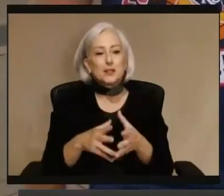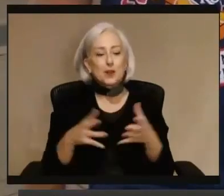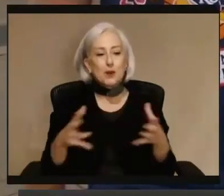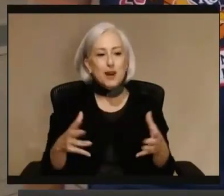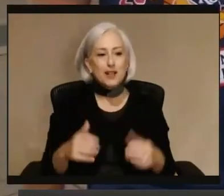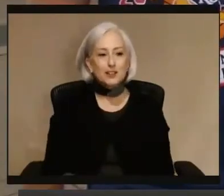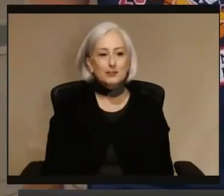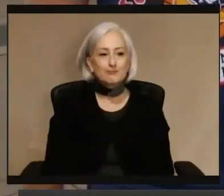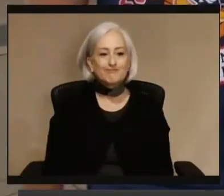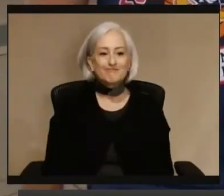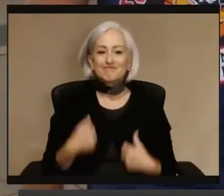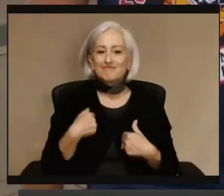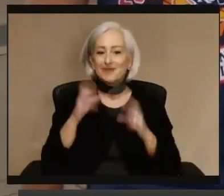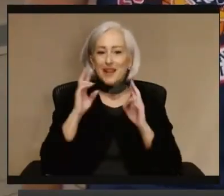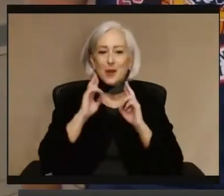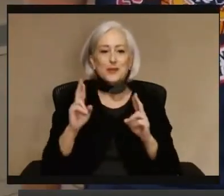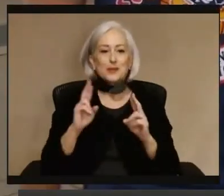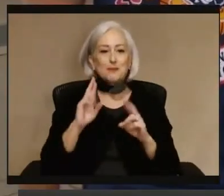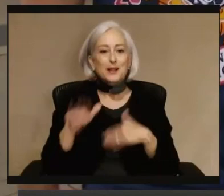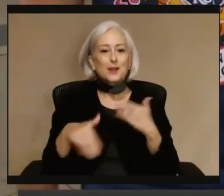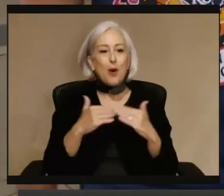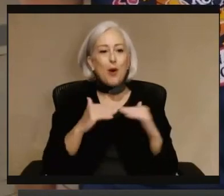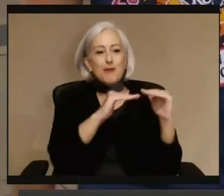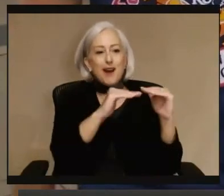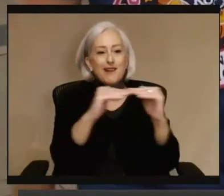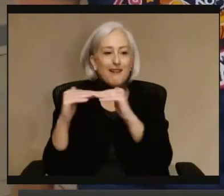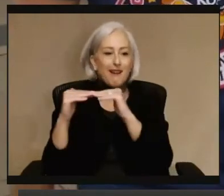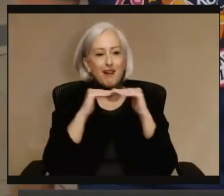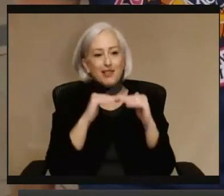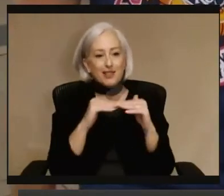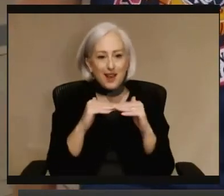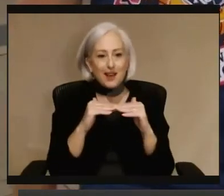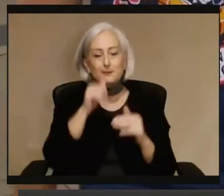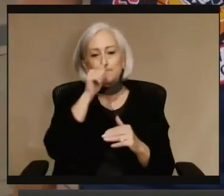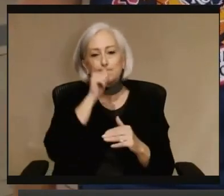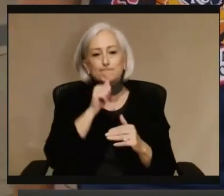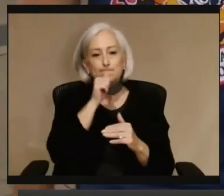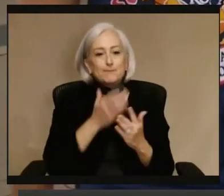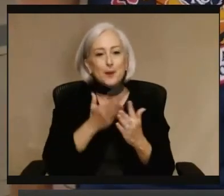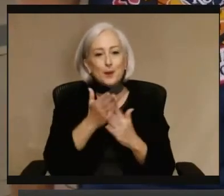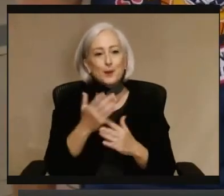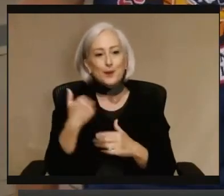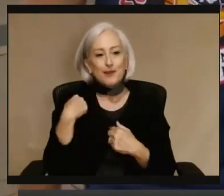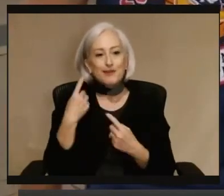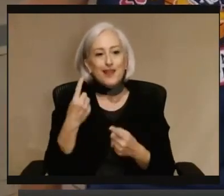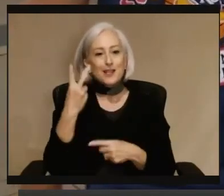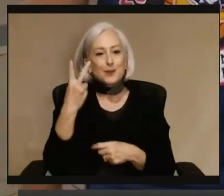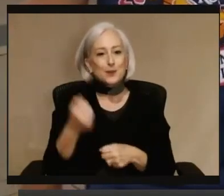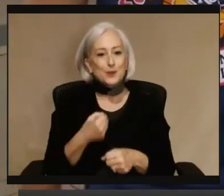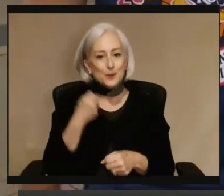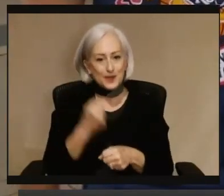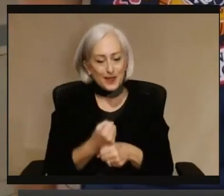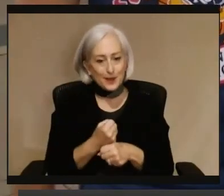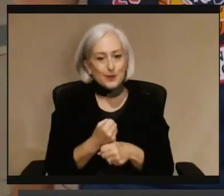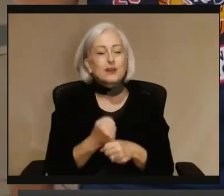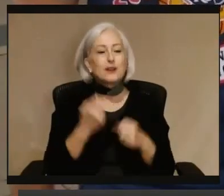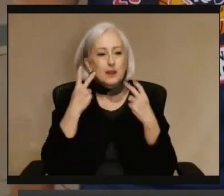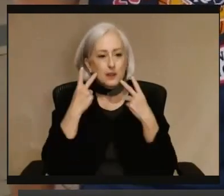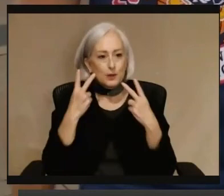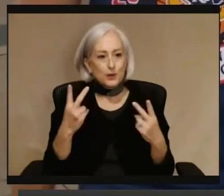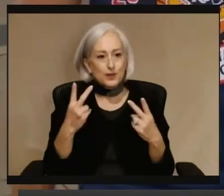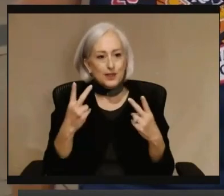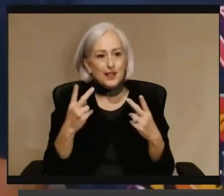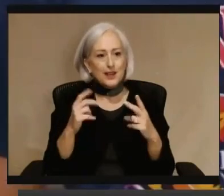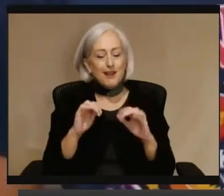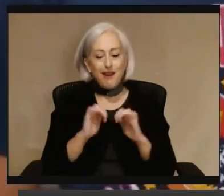for all of my colleagues, especially getting through the last 2 years and just seeing how resilient we are